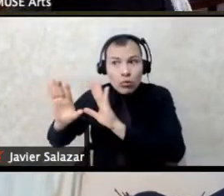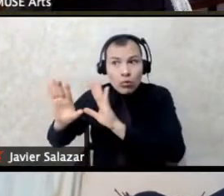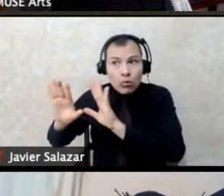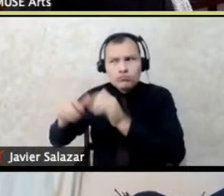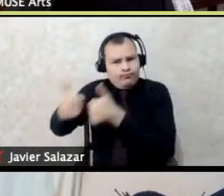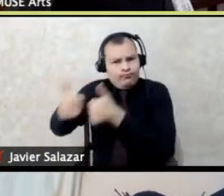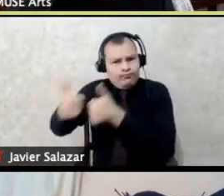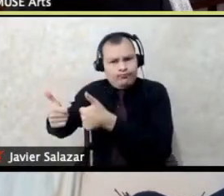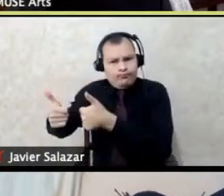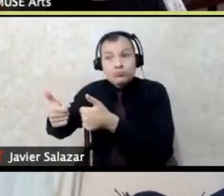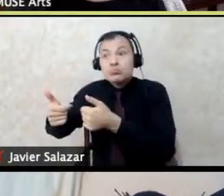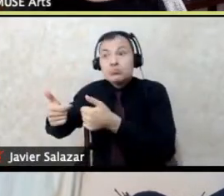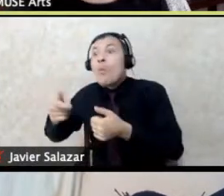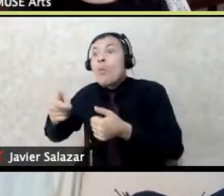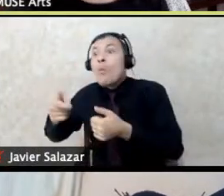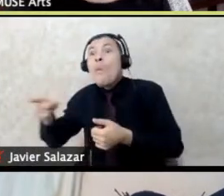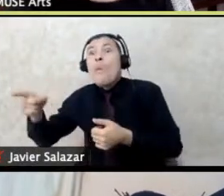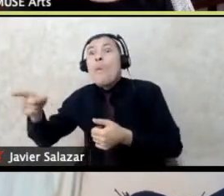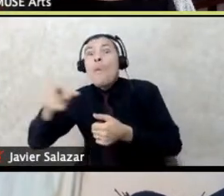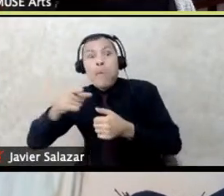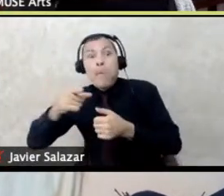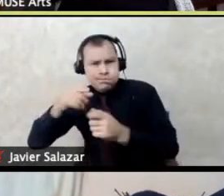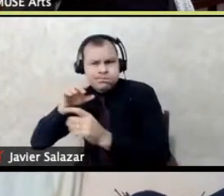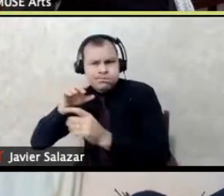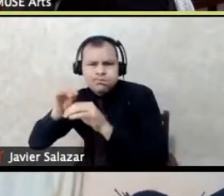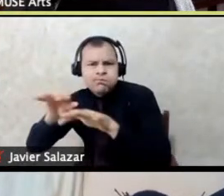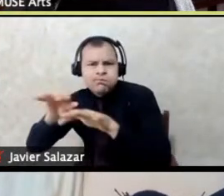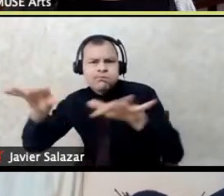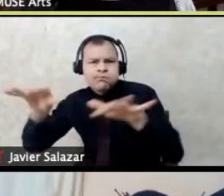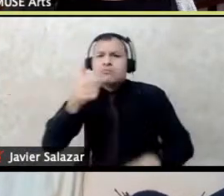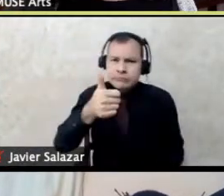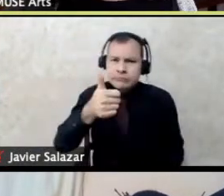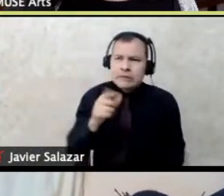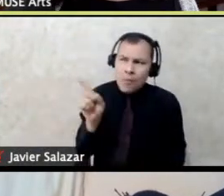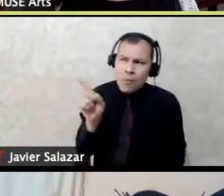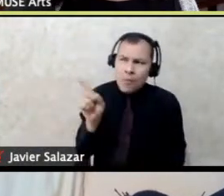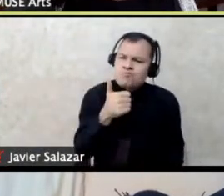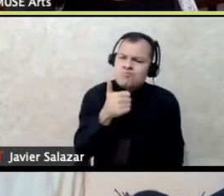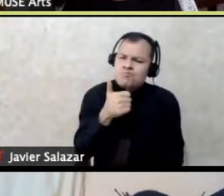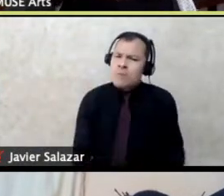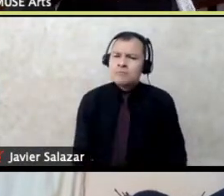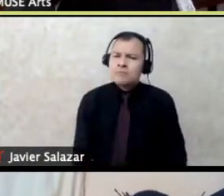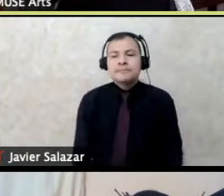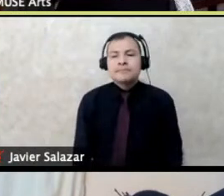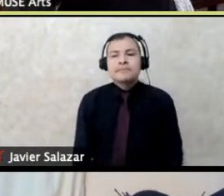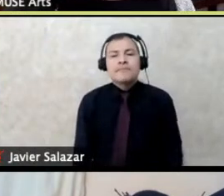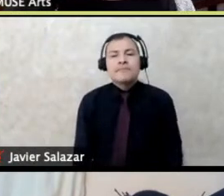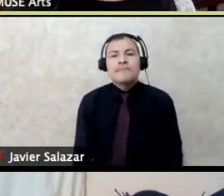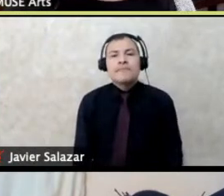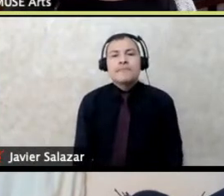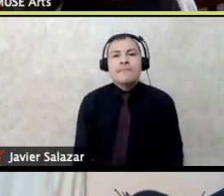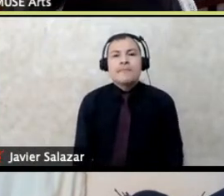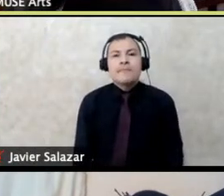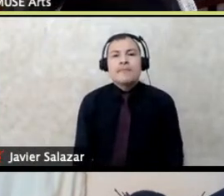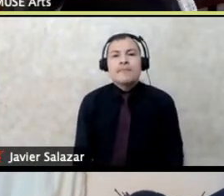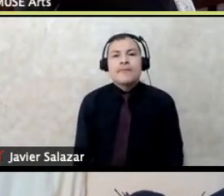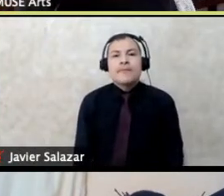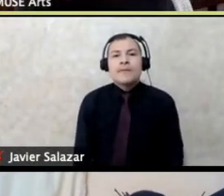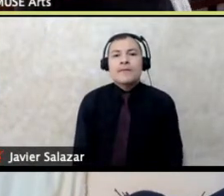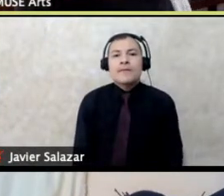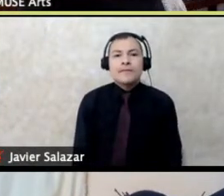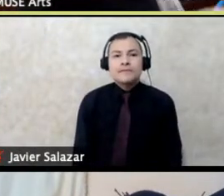And now I would like to introduce also a good friend from Colombia who has a very, very interesting process and a